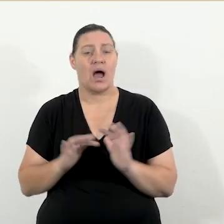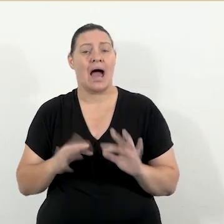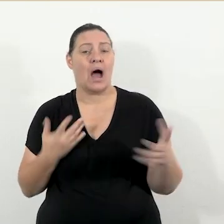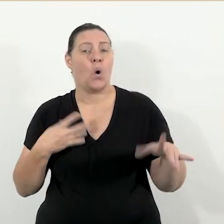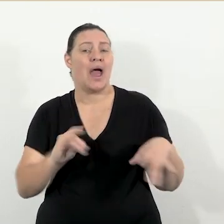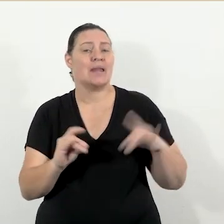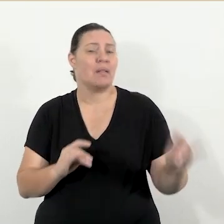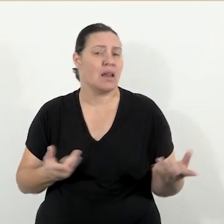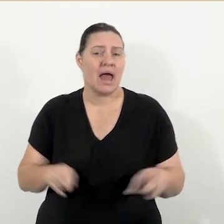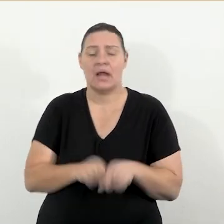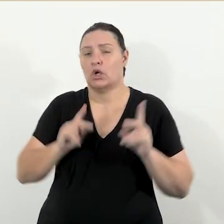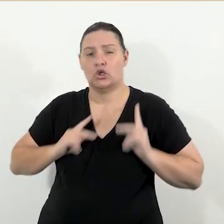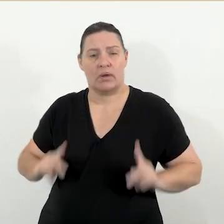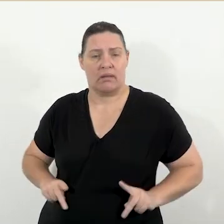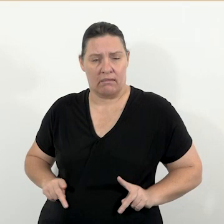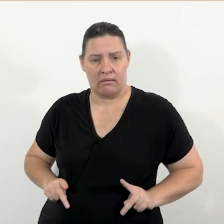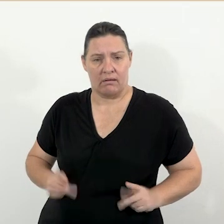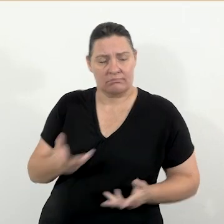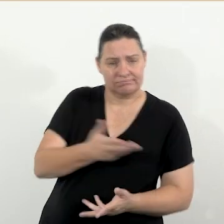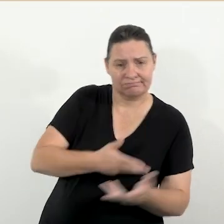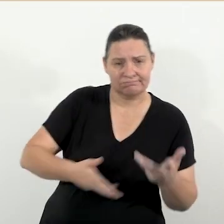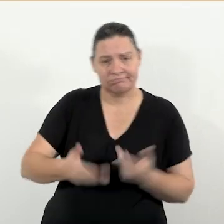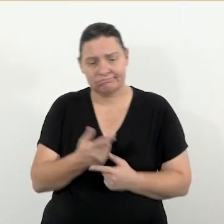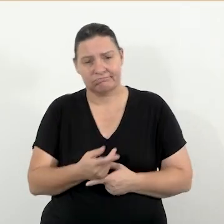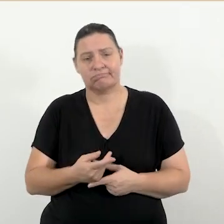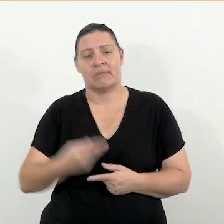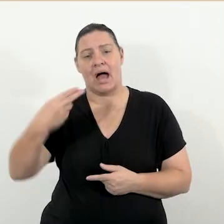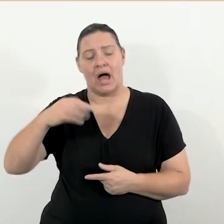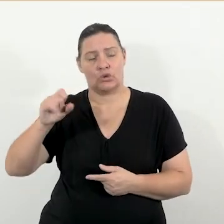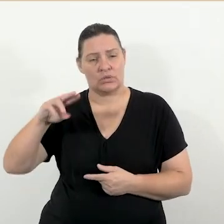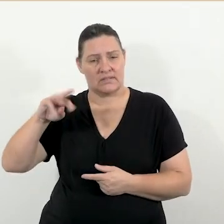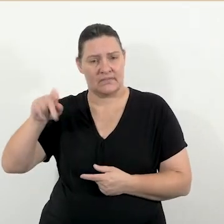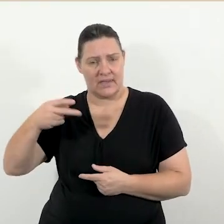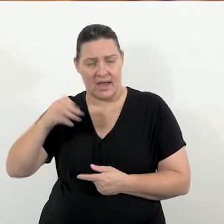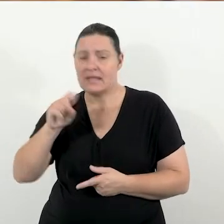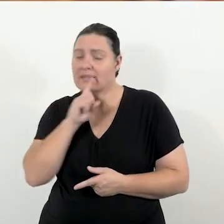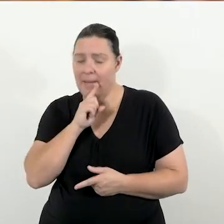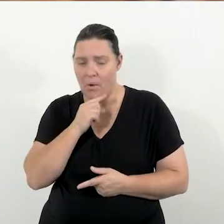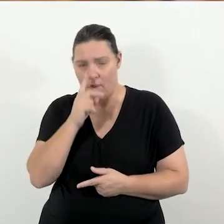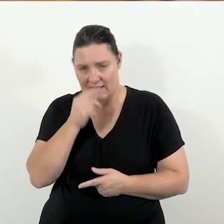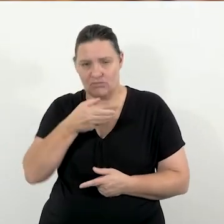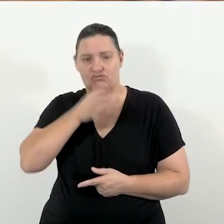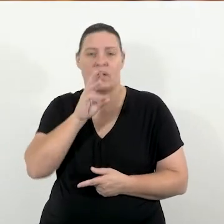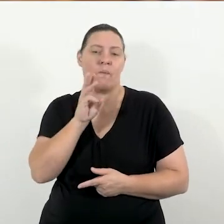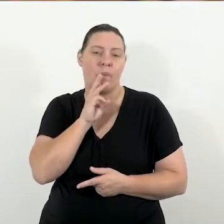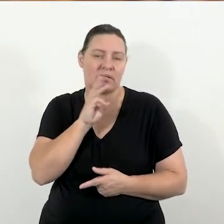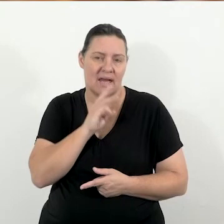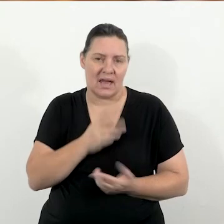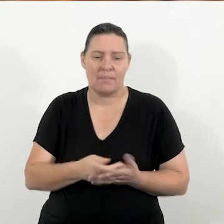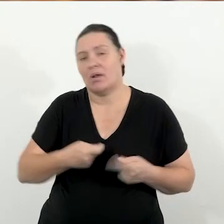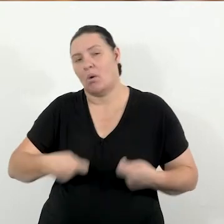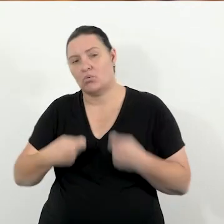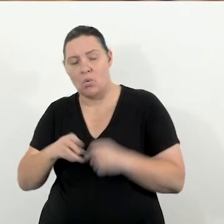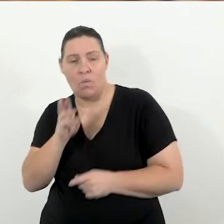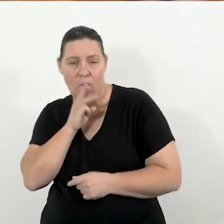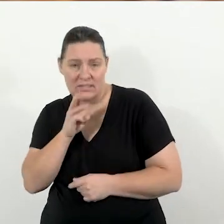do animals as well as human beings interact with the hydrosphere? Animals also need to drink water. They need to cook